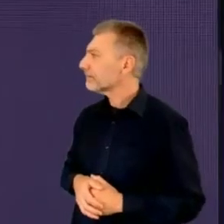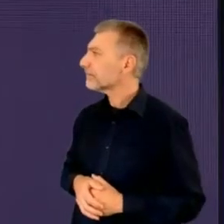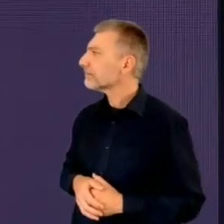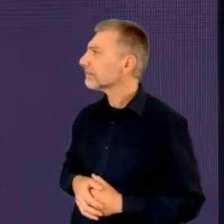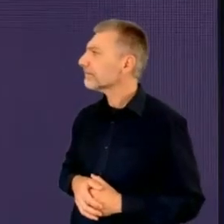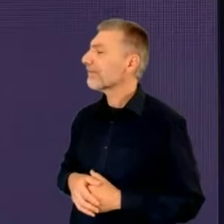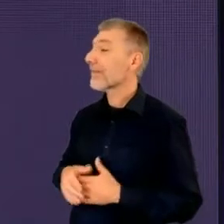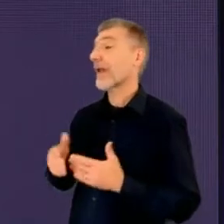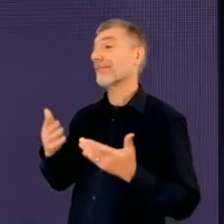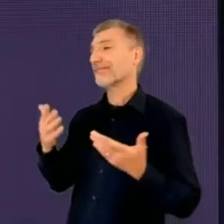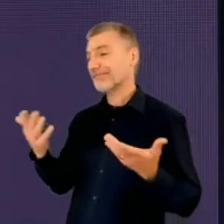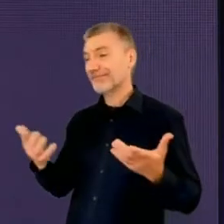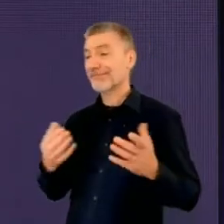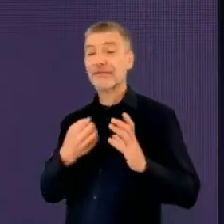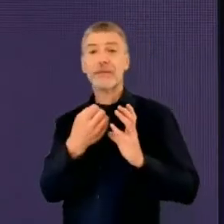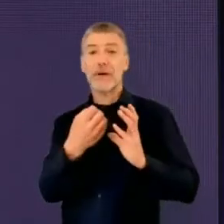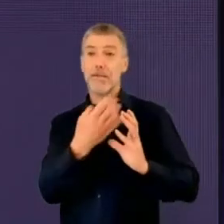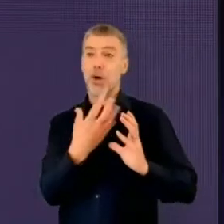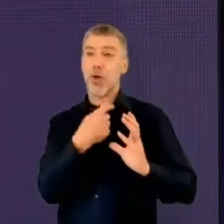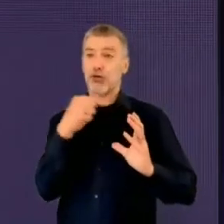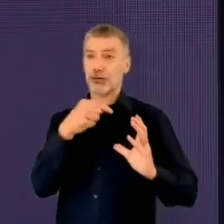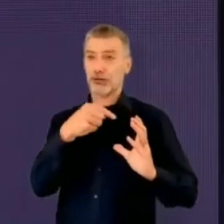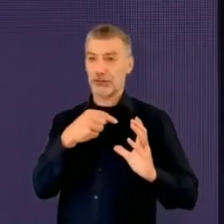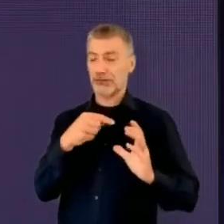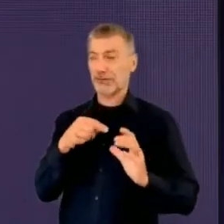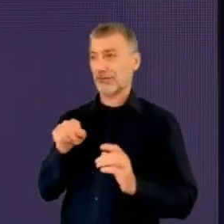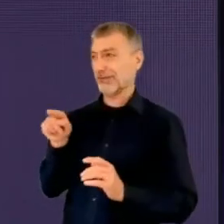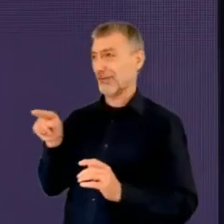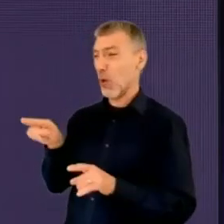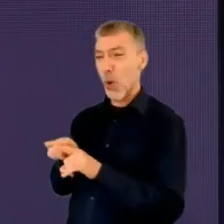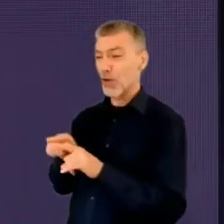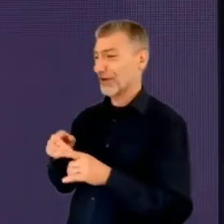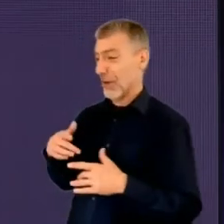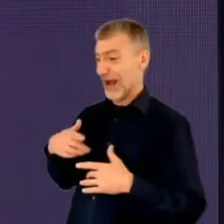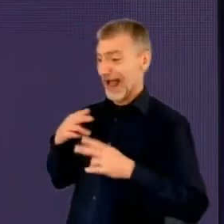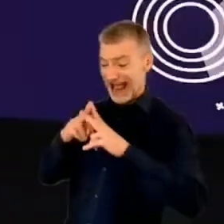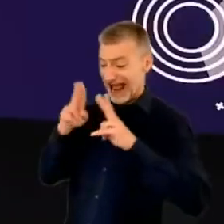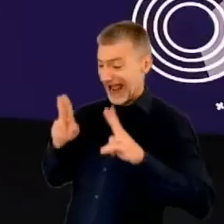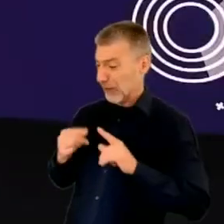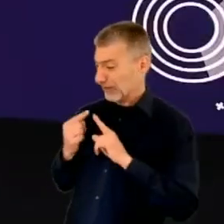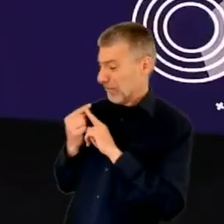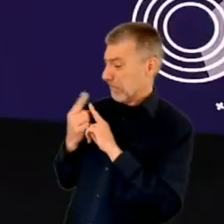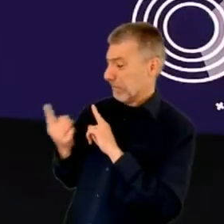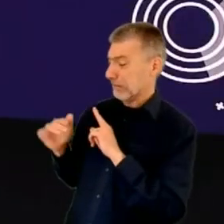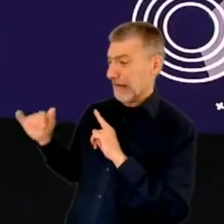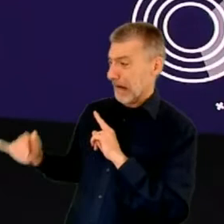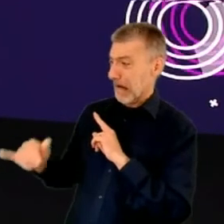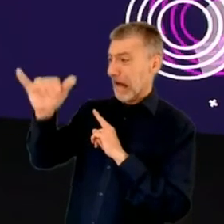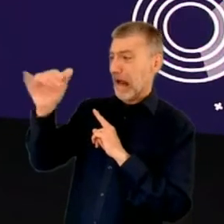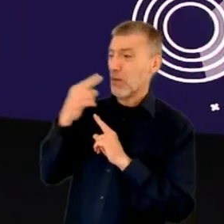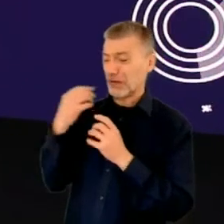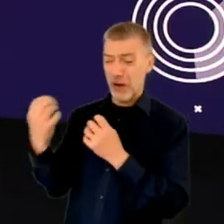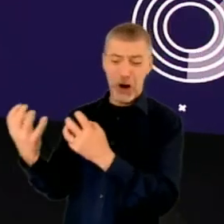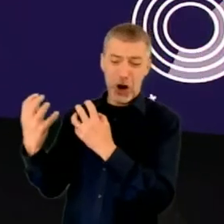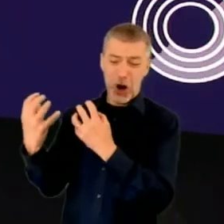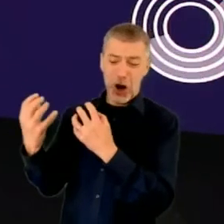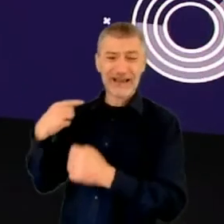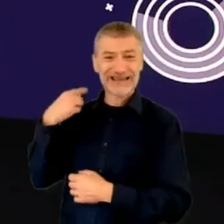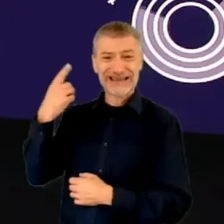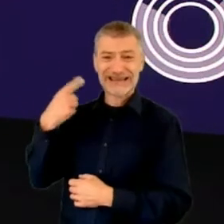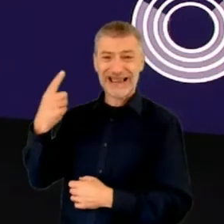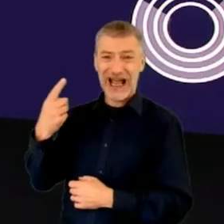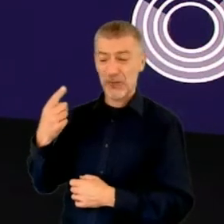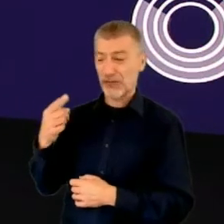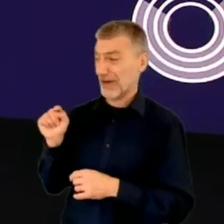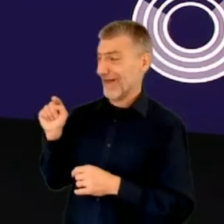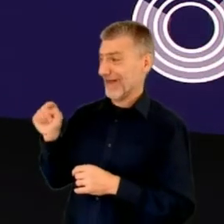big complaints that people have who live in areas close to airports is the noise. You know, Exactly. And if that can be heavily reduced,